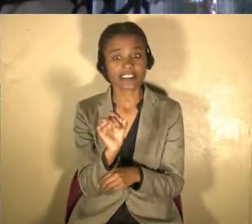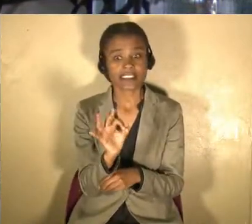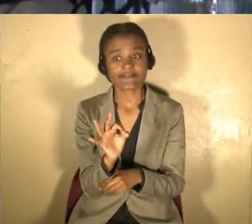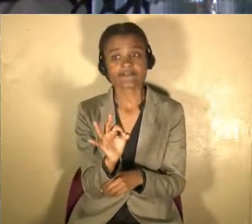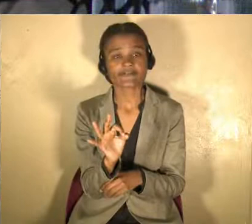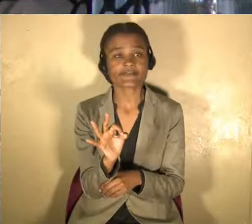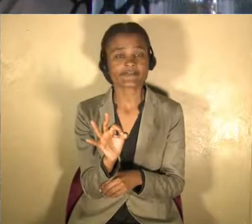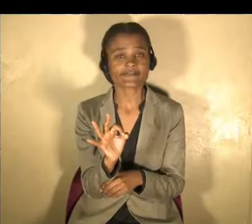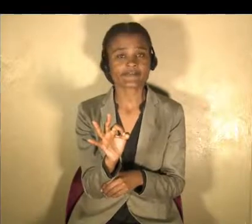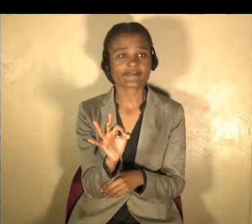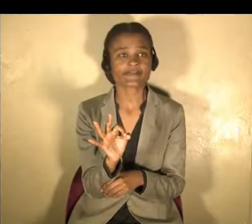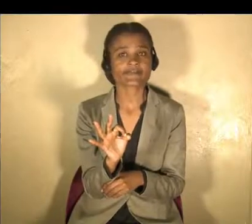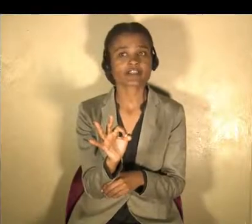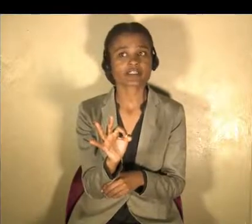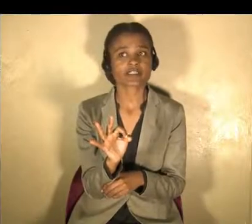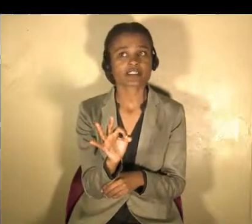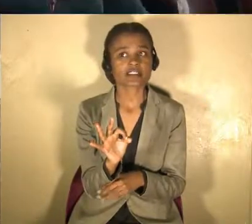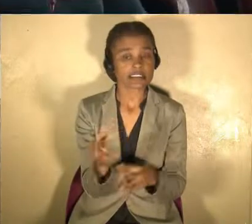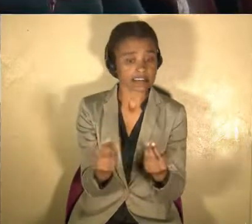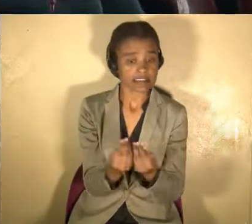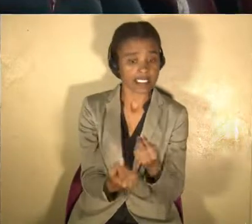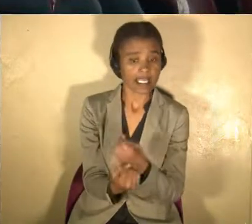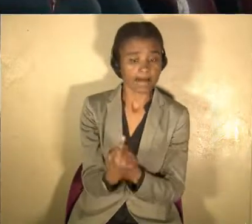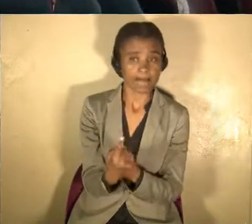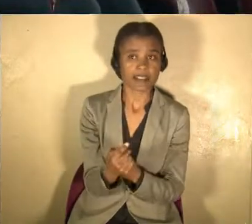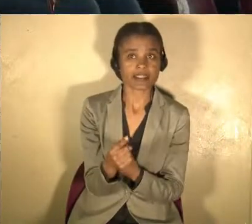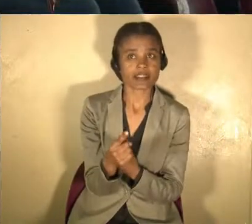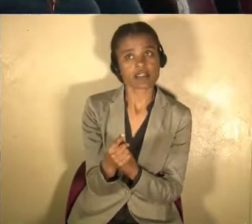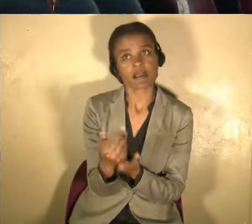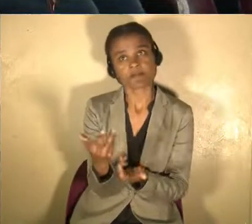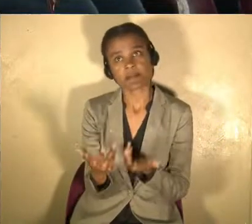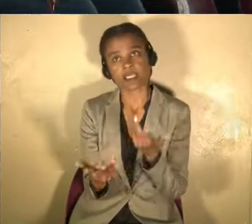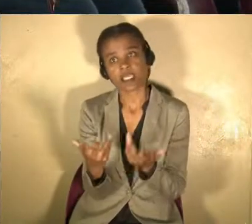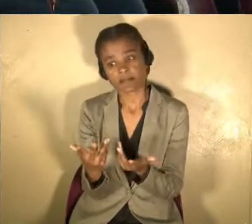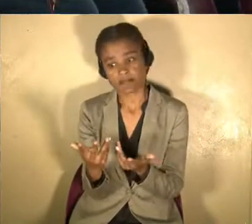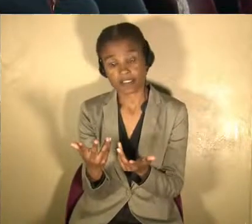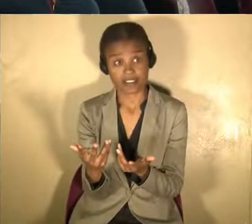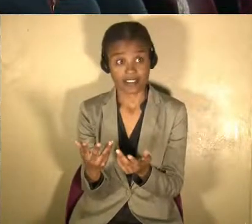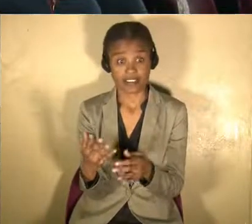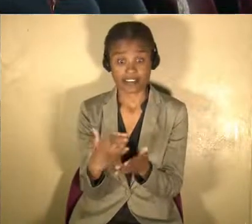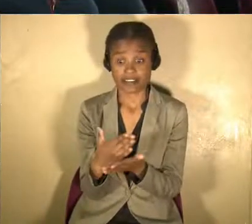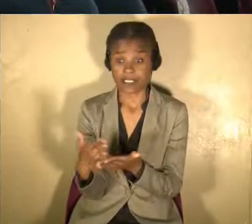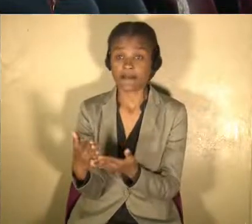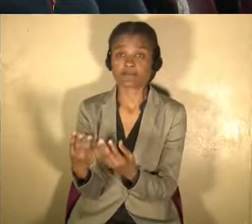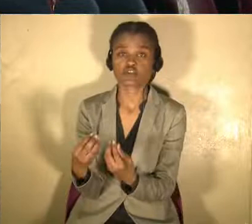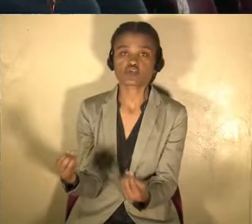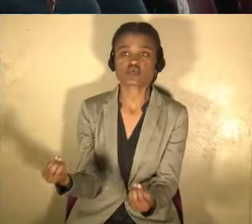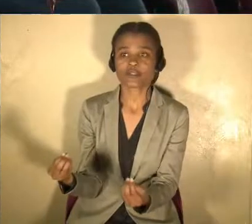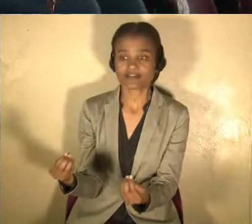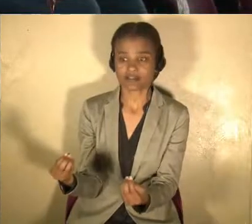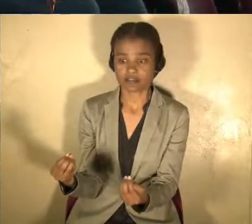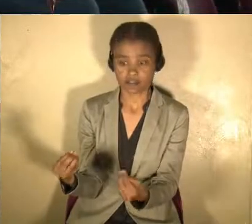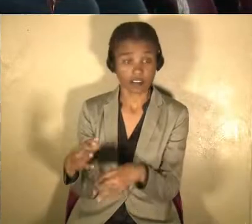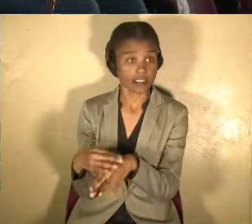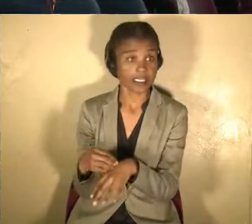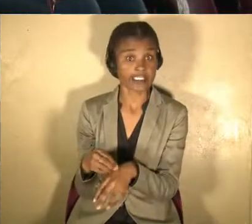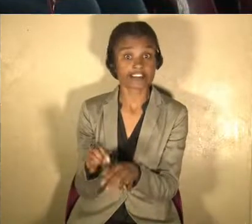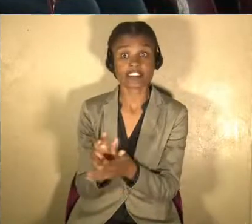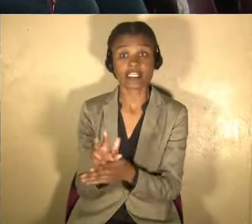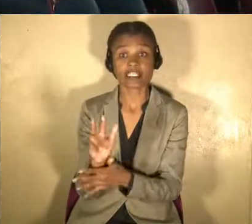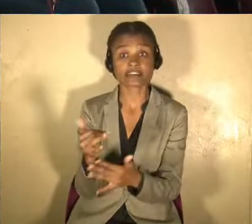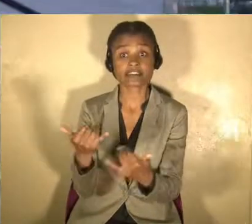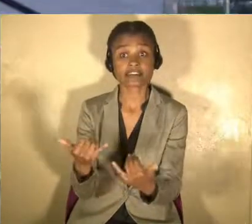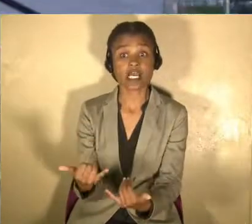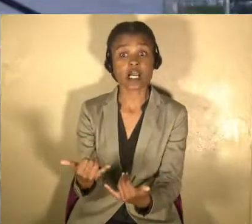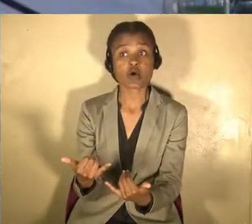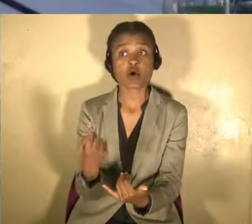making was on the recourse on Banaba turning 18 now, who did not benefit in the system, who might have been